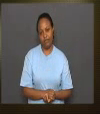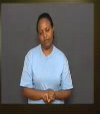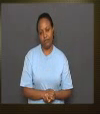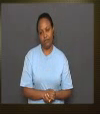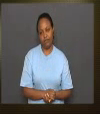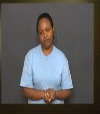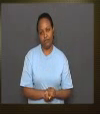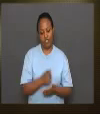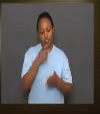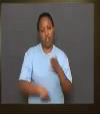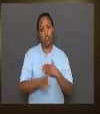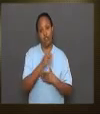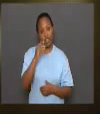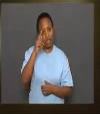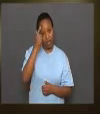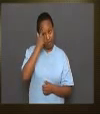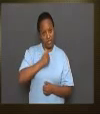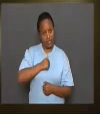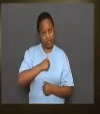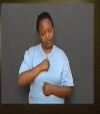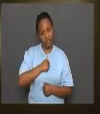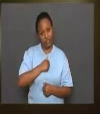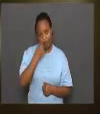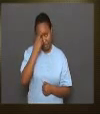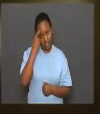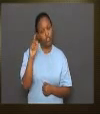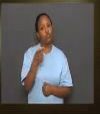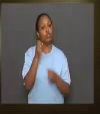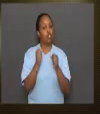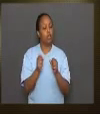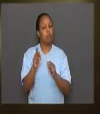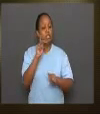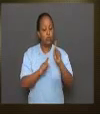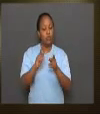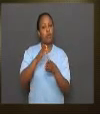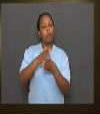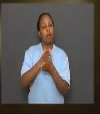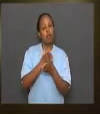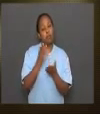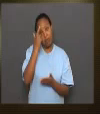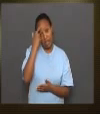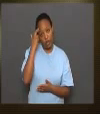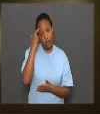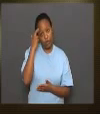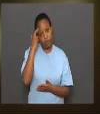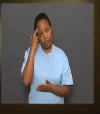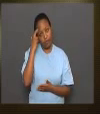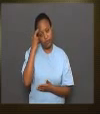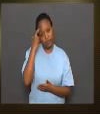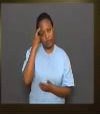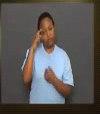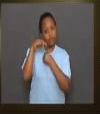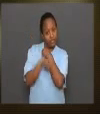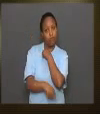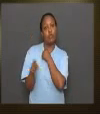Values and beliefs can cause tension between people because they are deep-rooted and